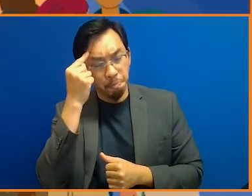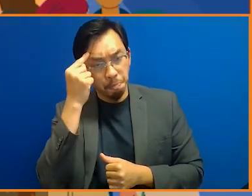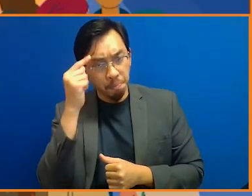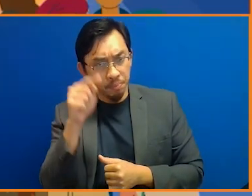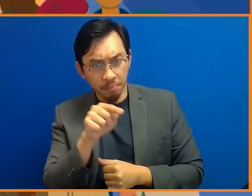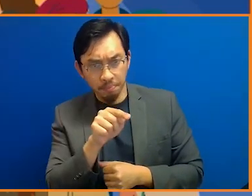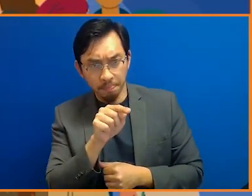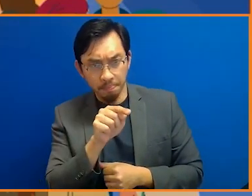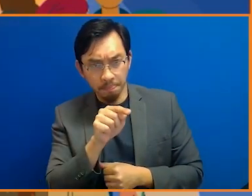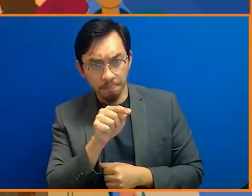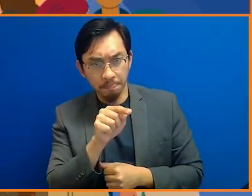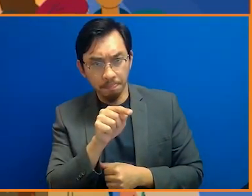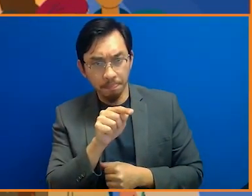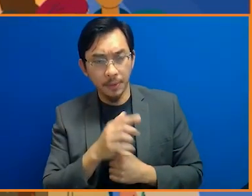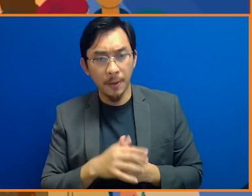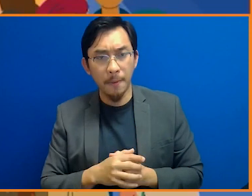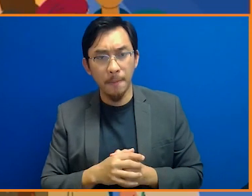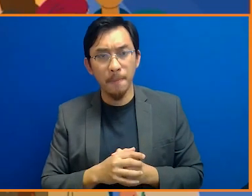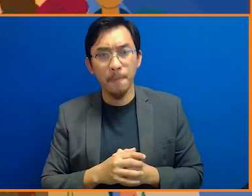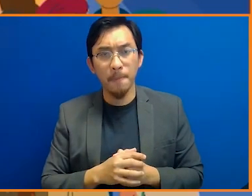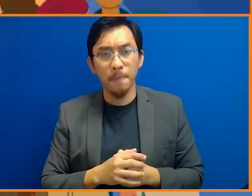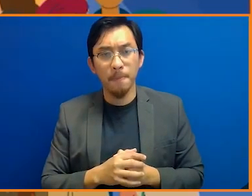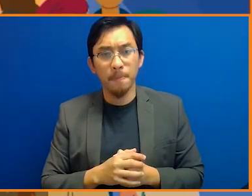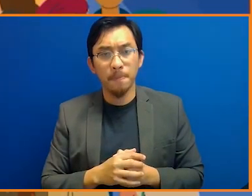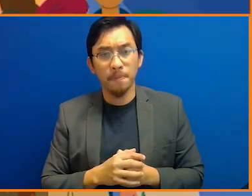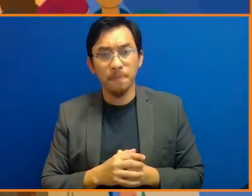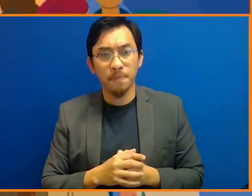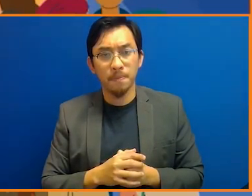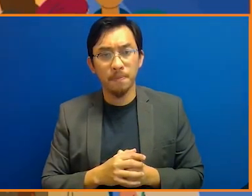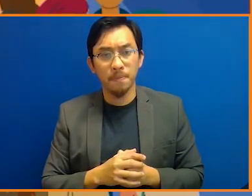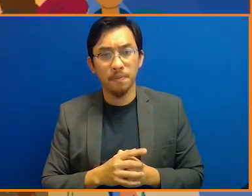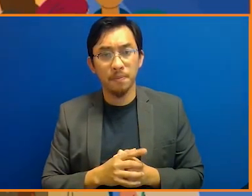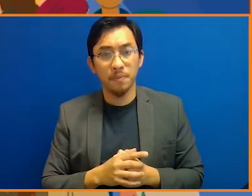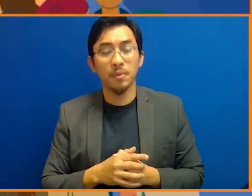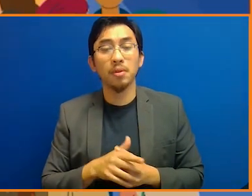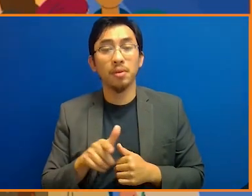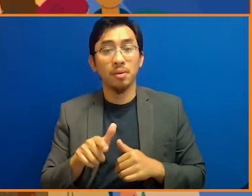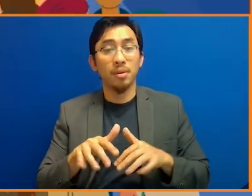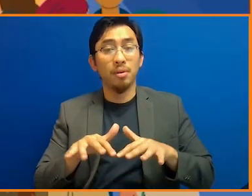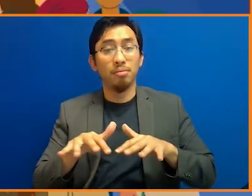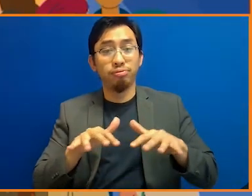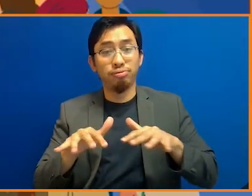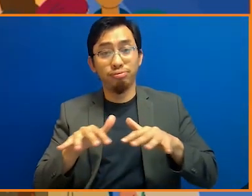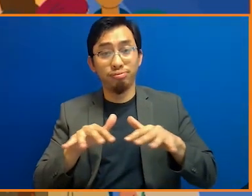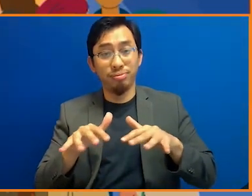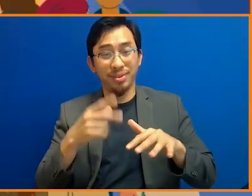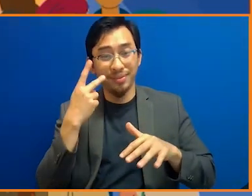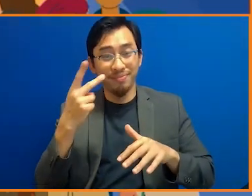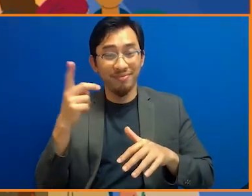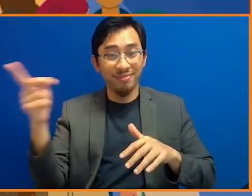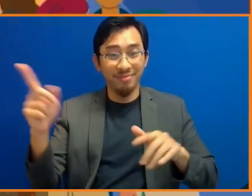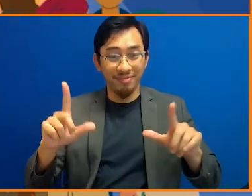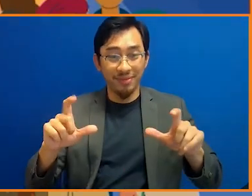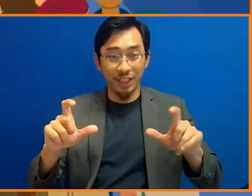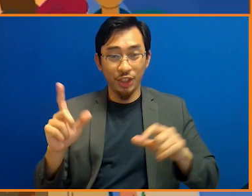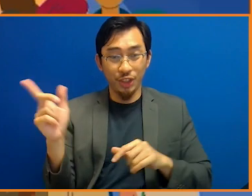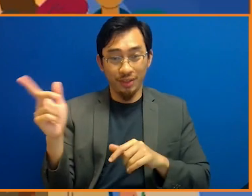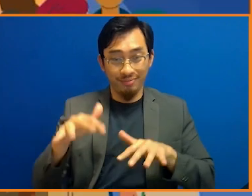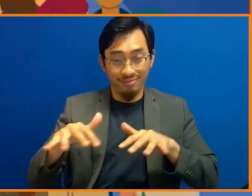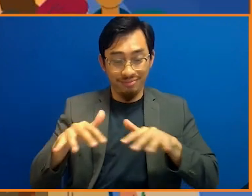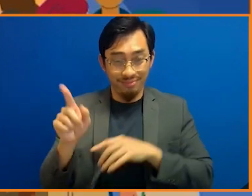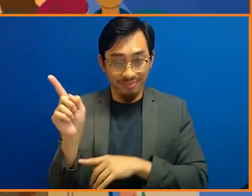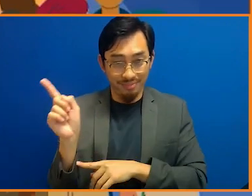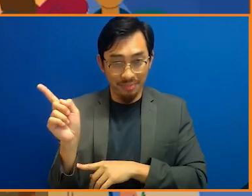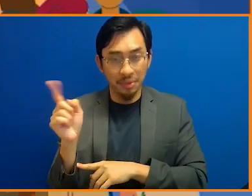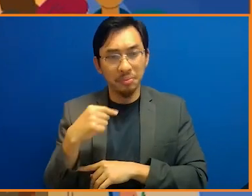the assumed fault, the earthquake fault angle is not